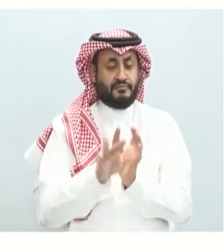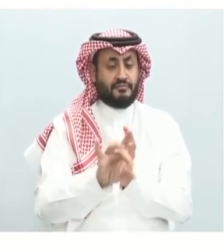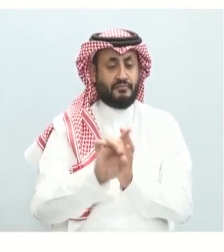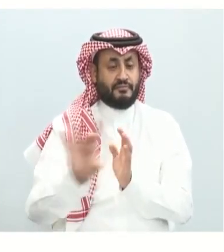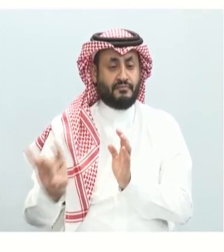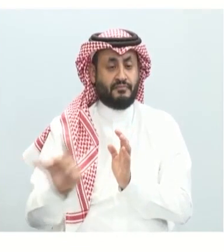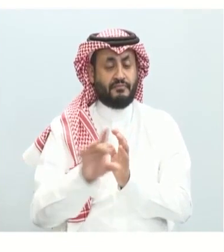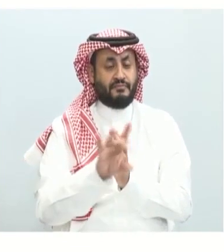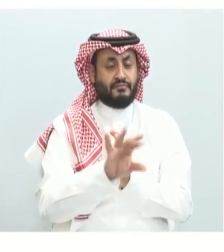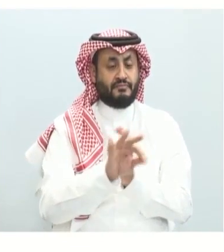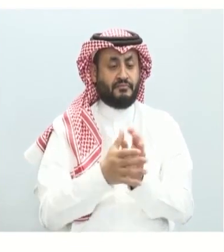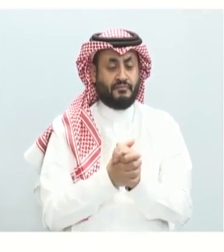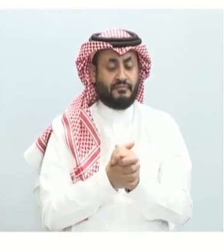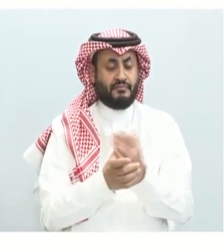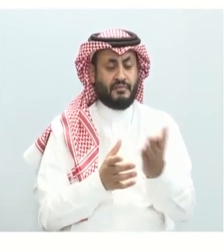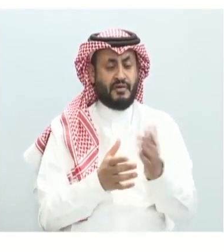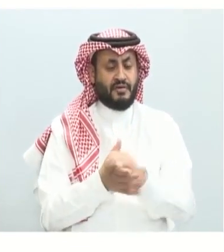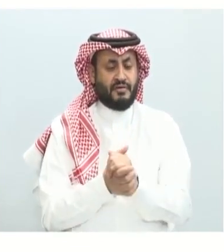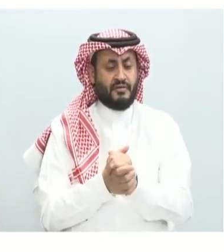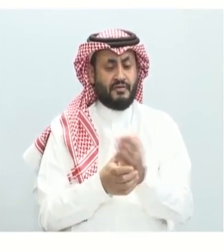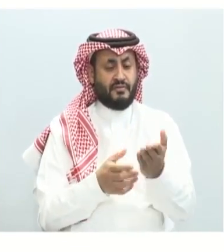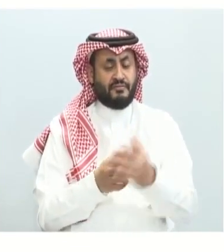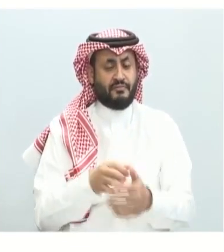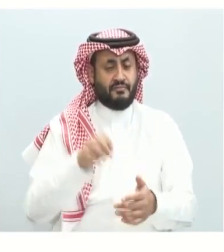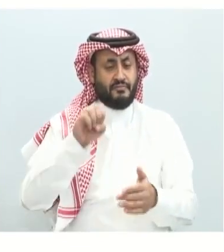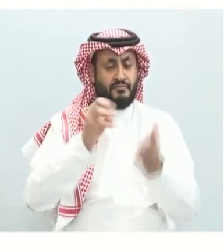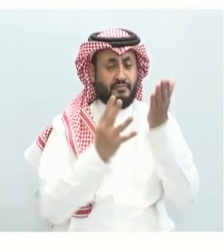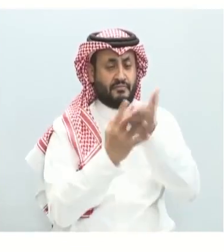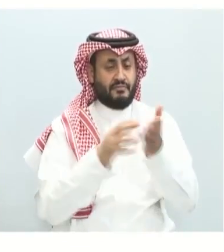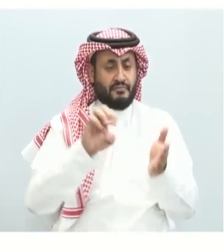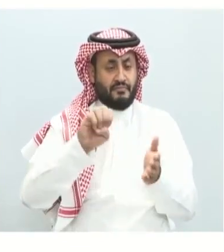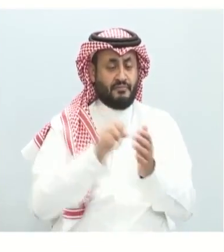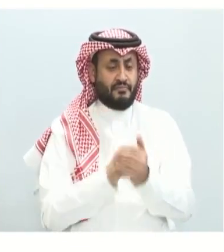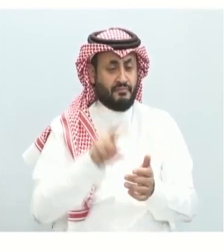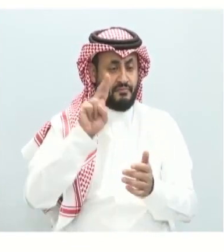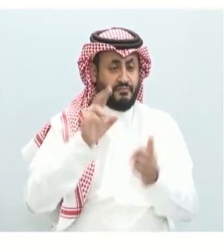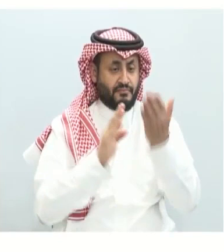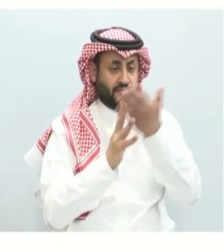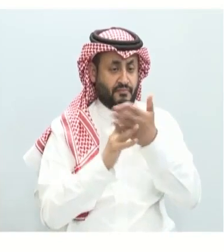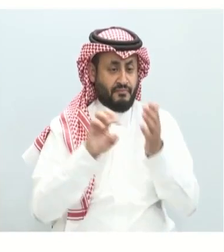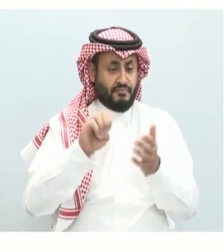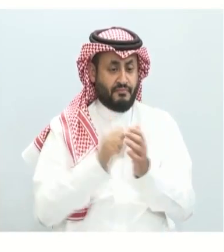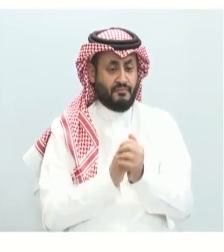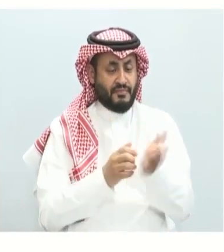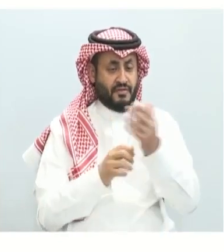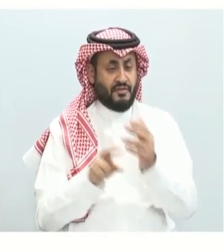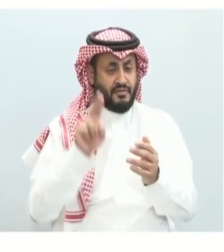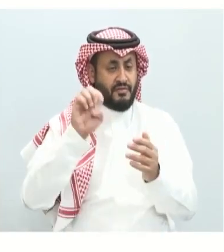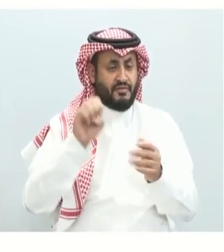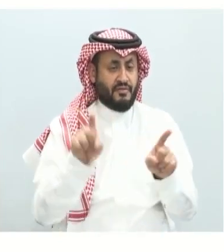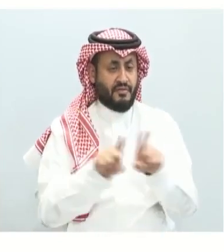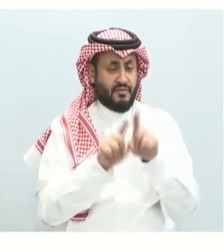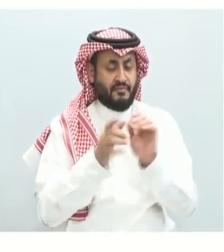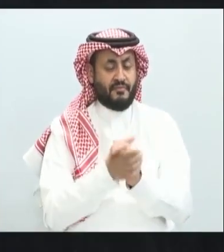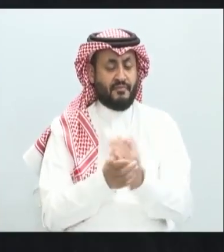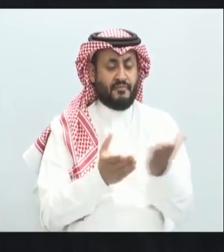was to practice words with U, E, and also U and E, words that